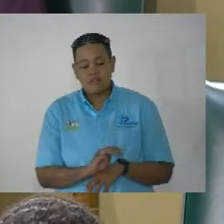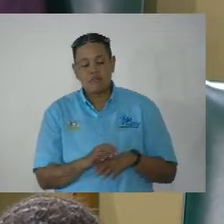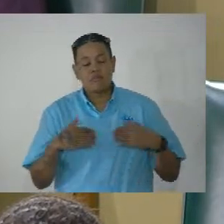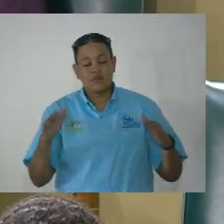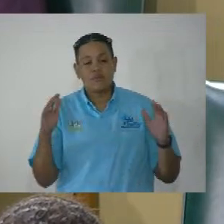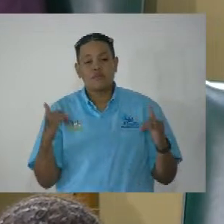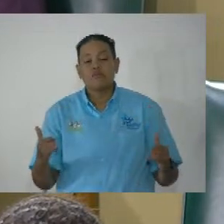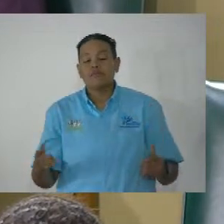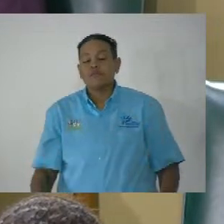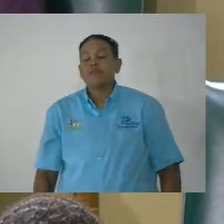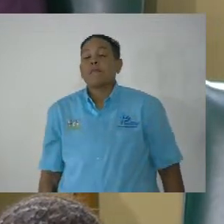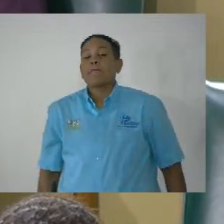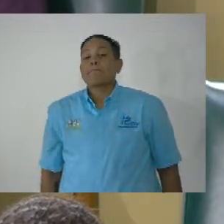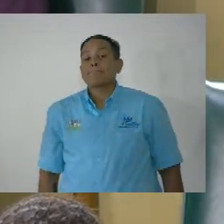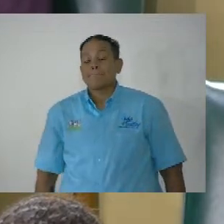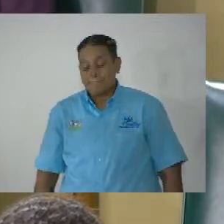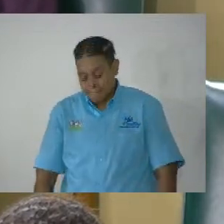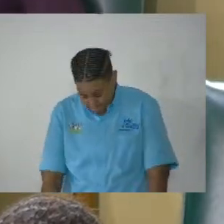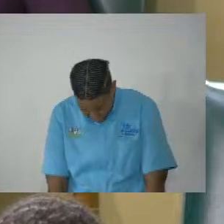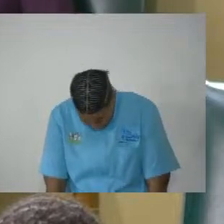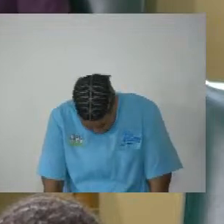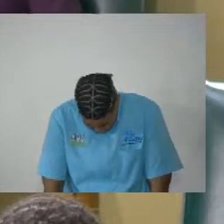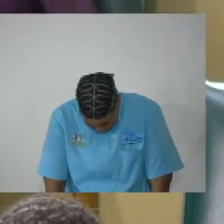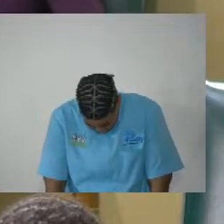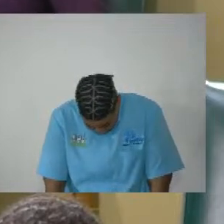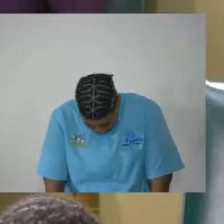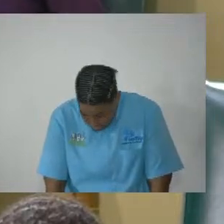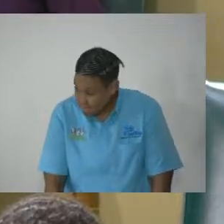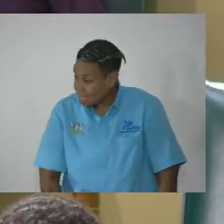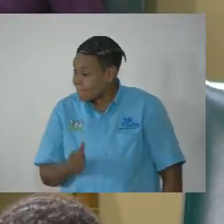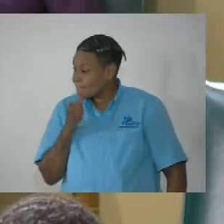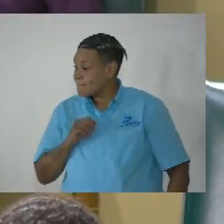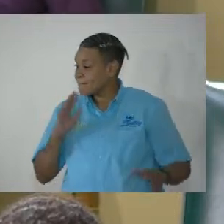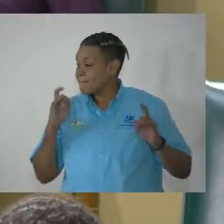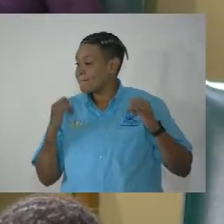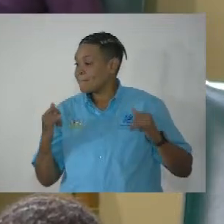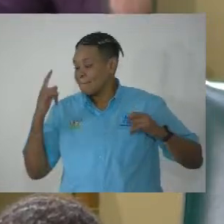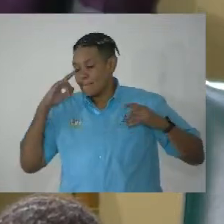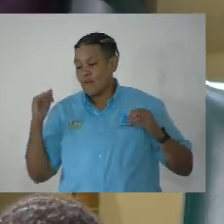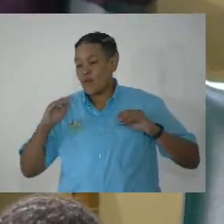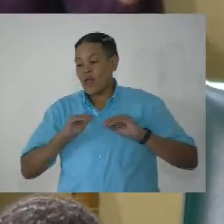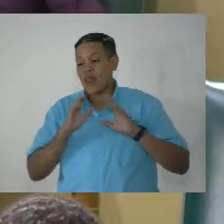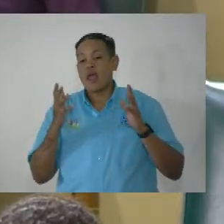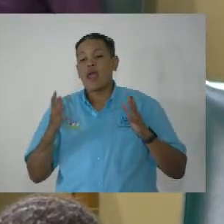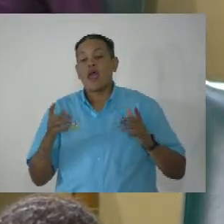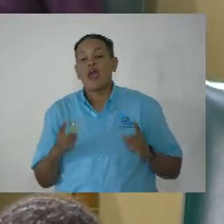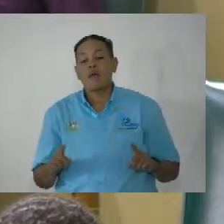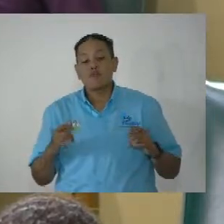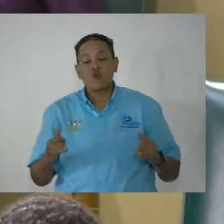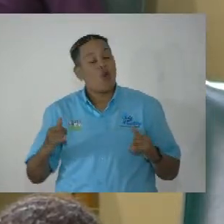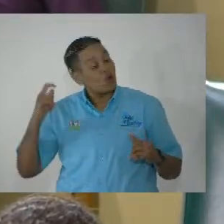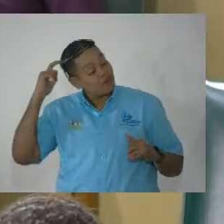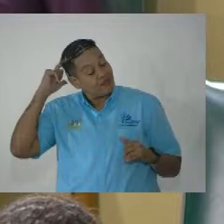away. All right. So Madam Speaker, I think it's now clear to everyone